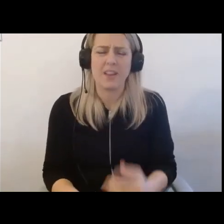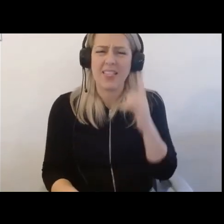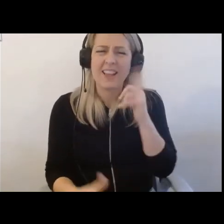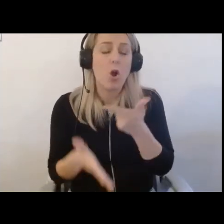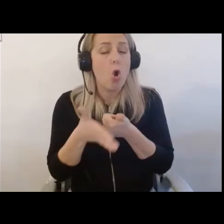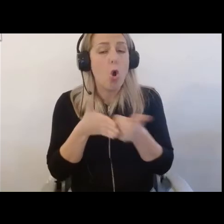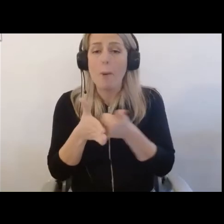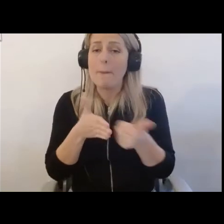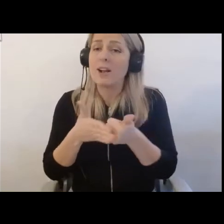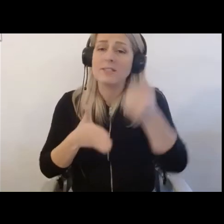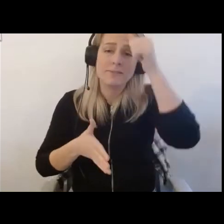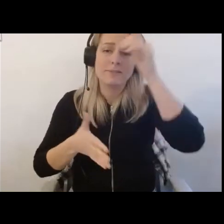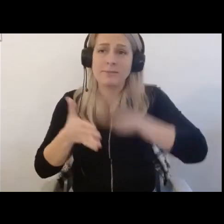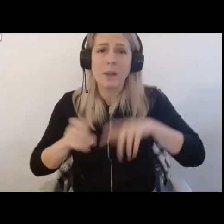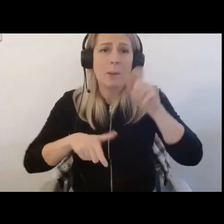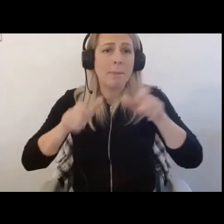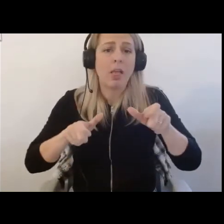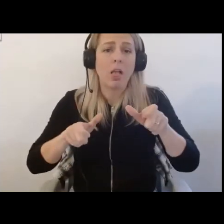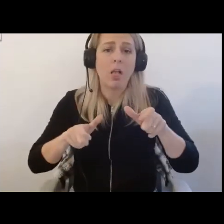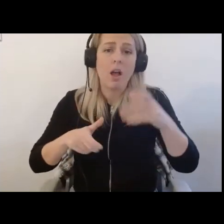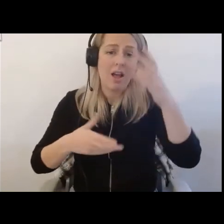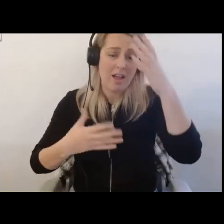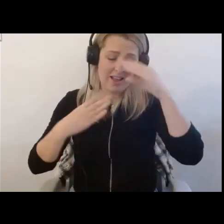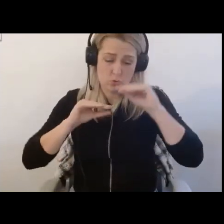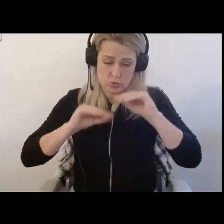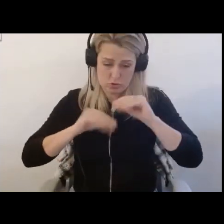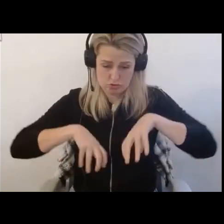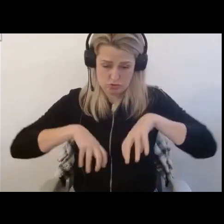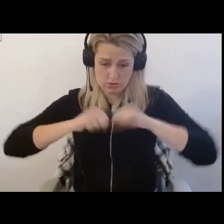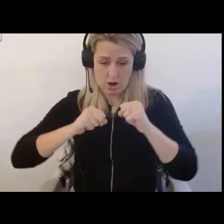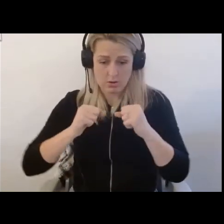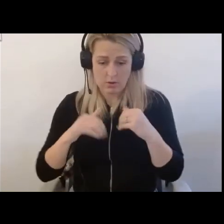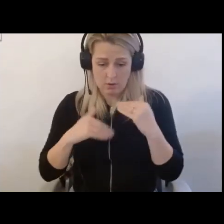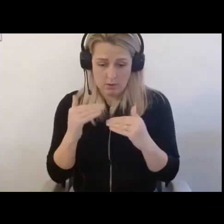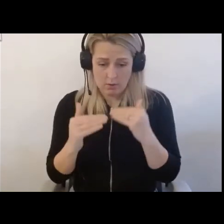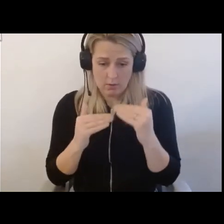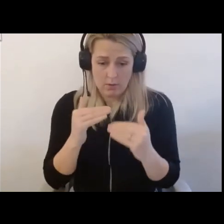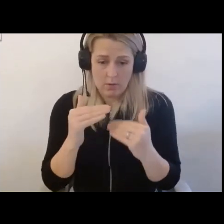gain access to technology later on in their educational career, and it makes a huge difference.